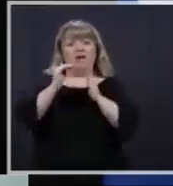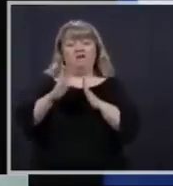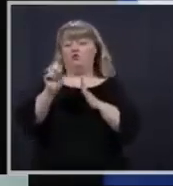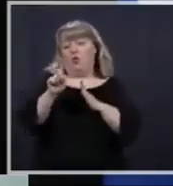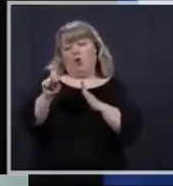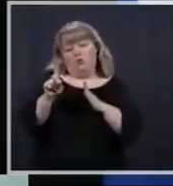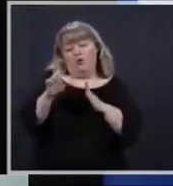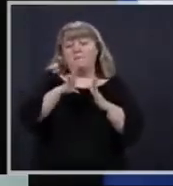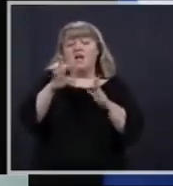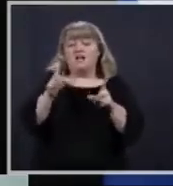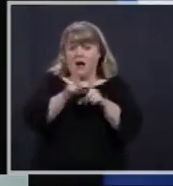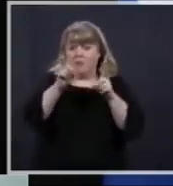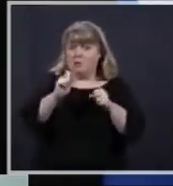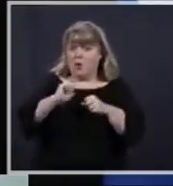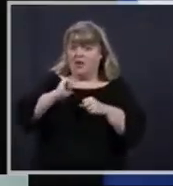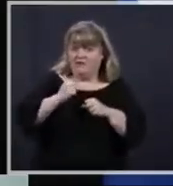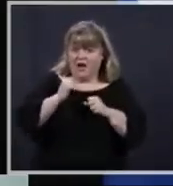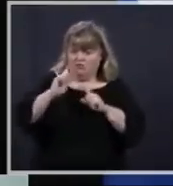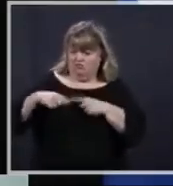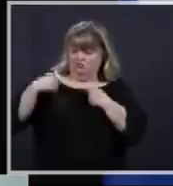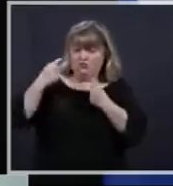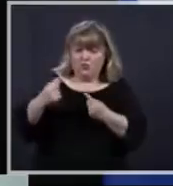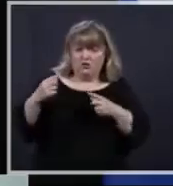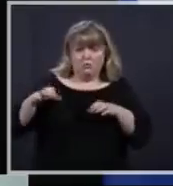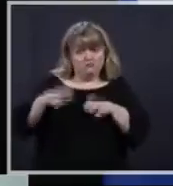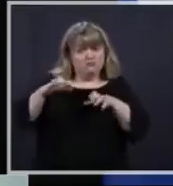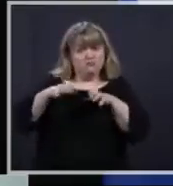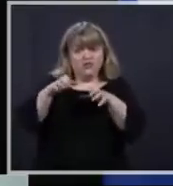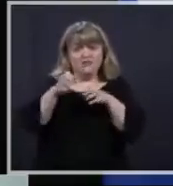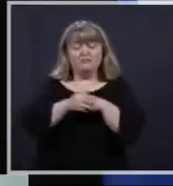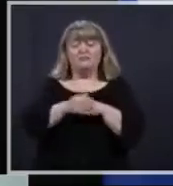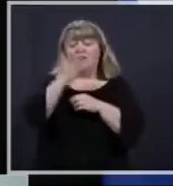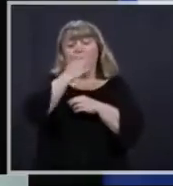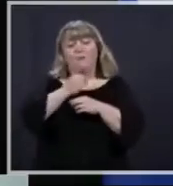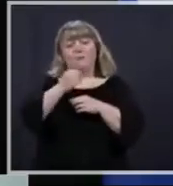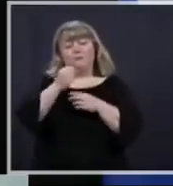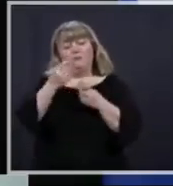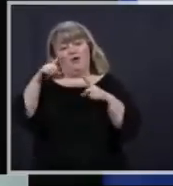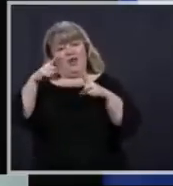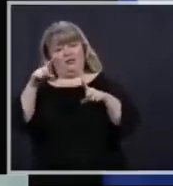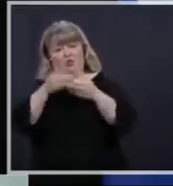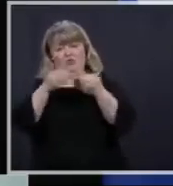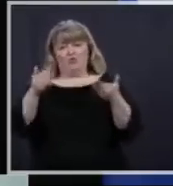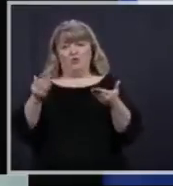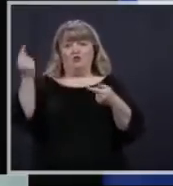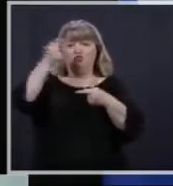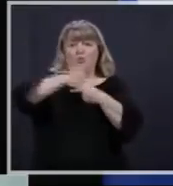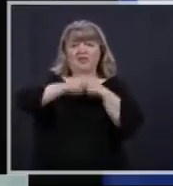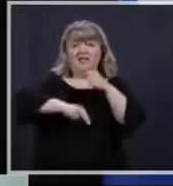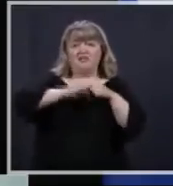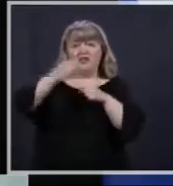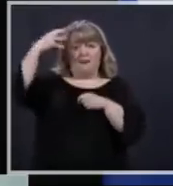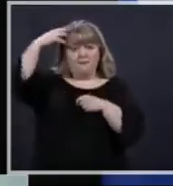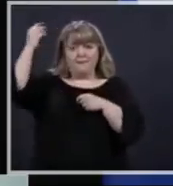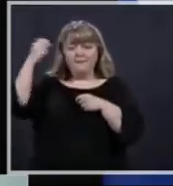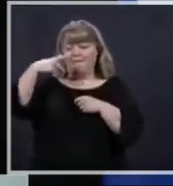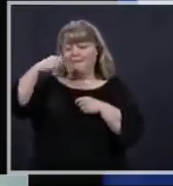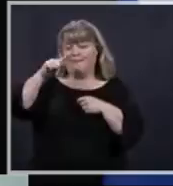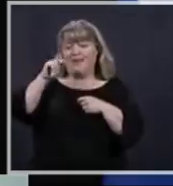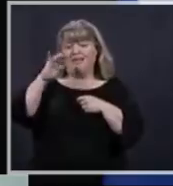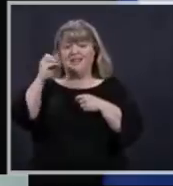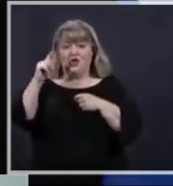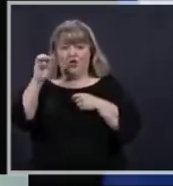have the green light to reopen retail businesses in the Montreal region in 1 week as